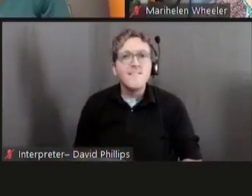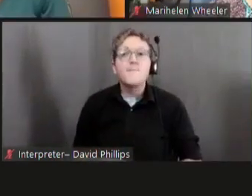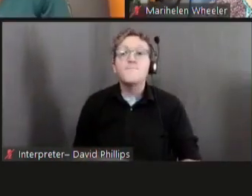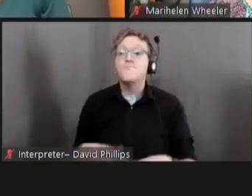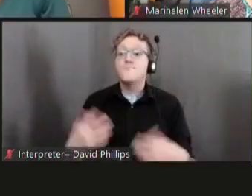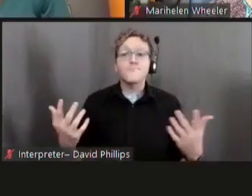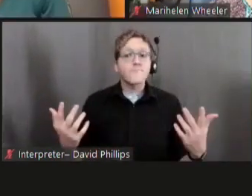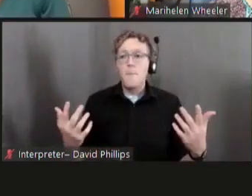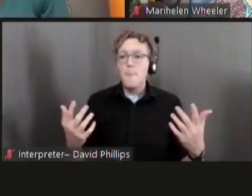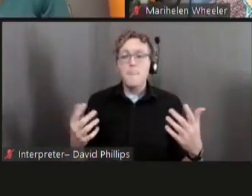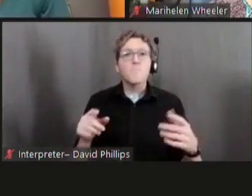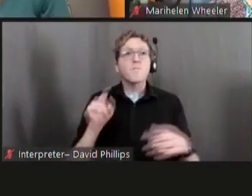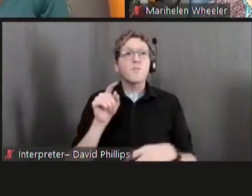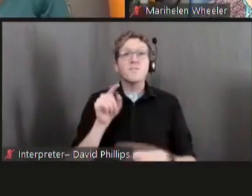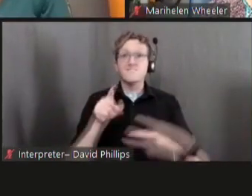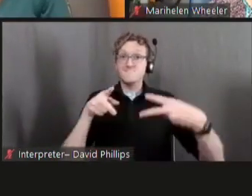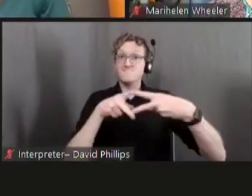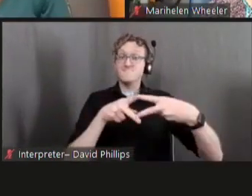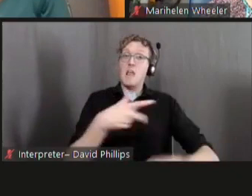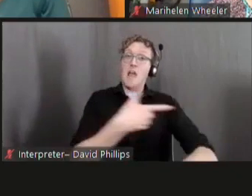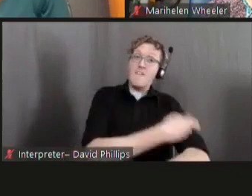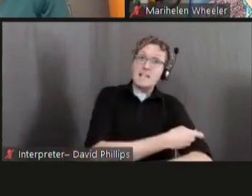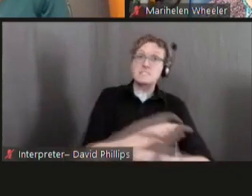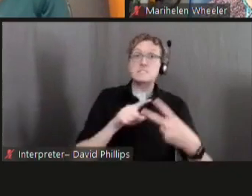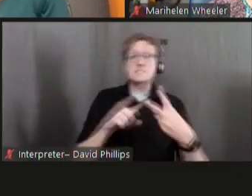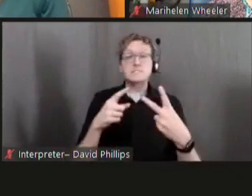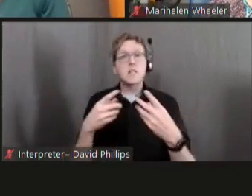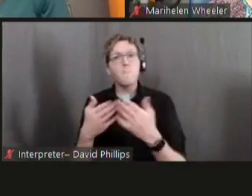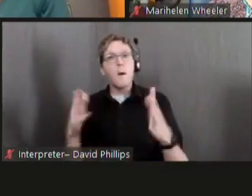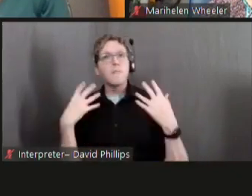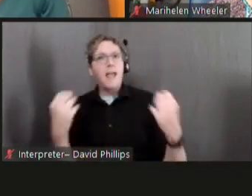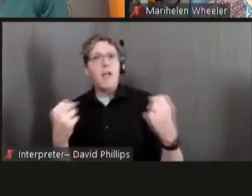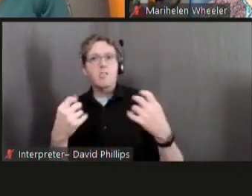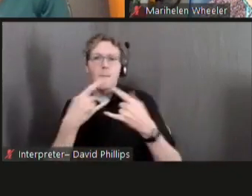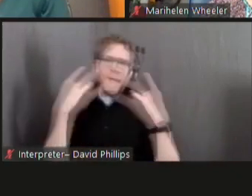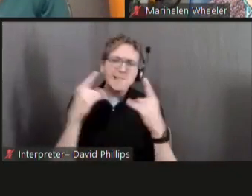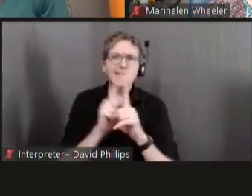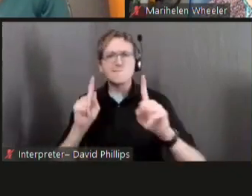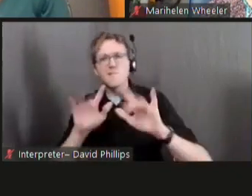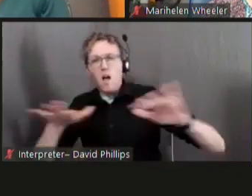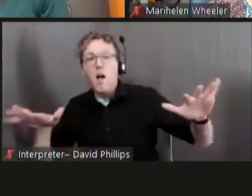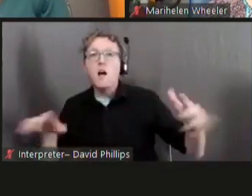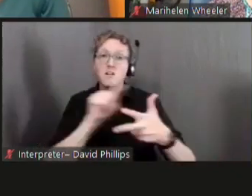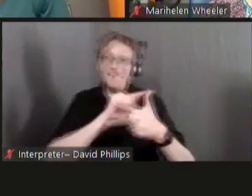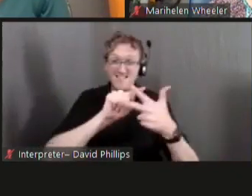these two intervention, vaccination and public health measures must come hand in